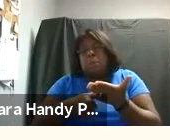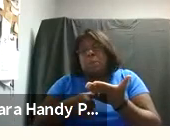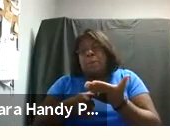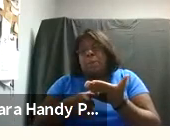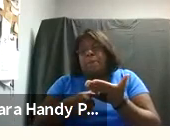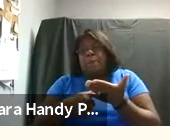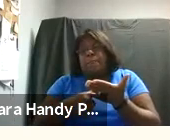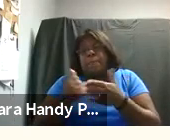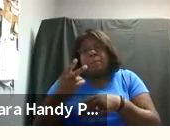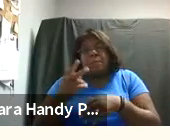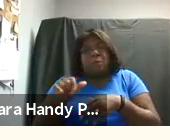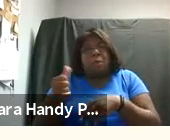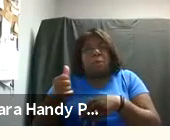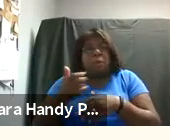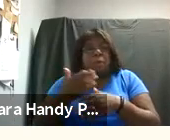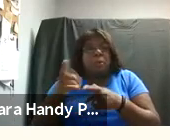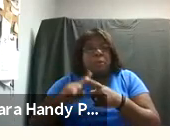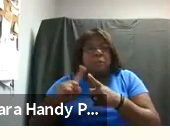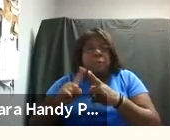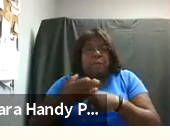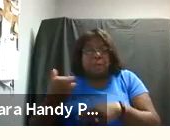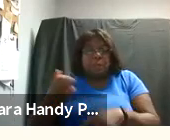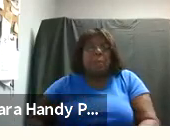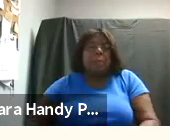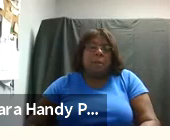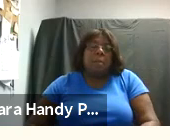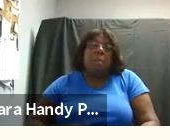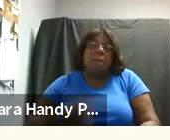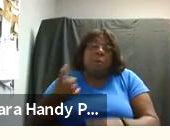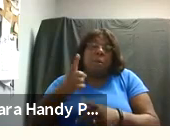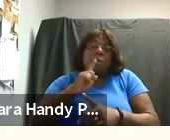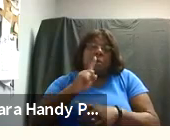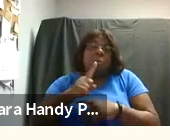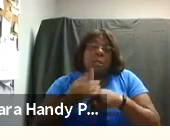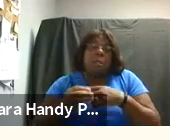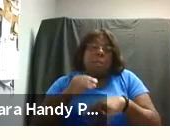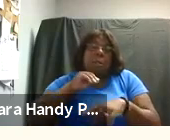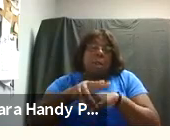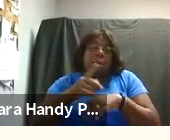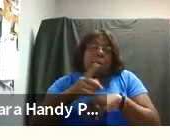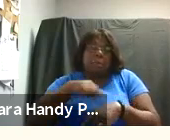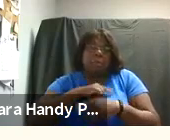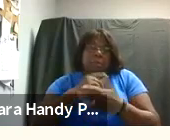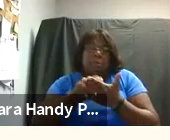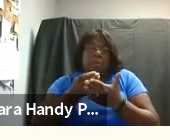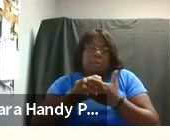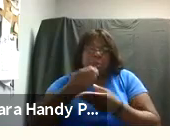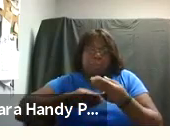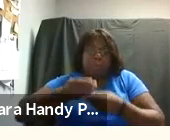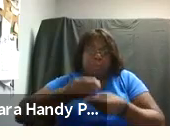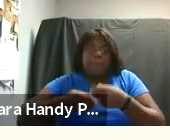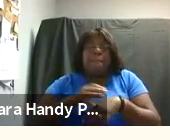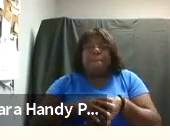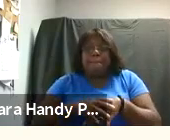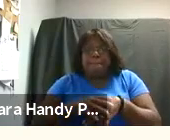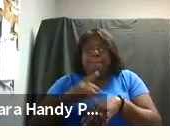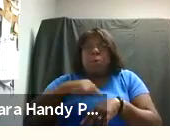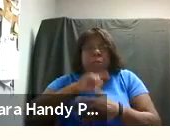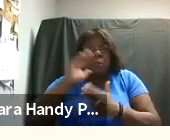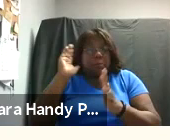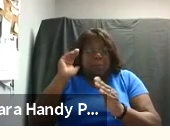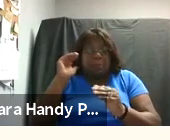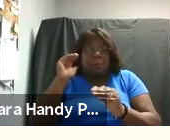a number of different things, but the one that impacts us the most is the budget. We are